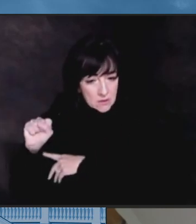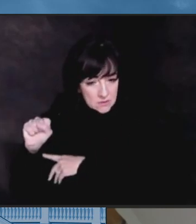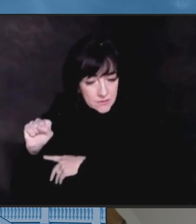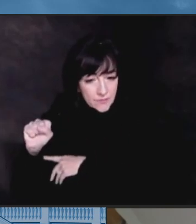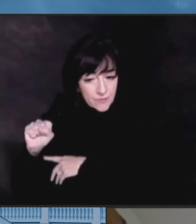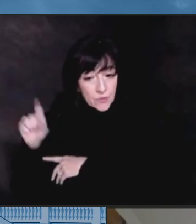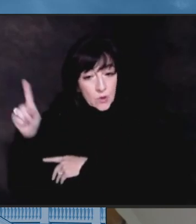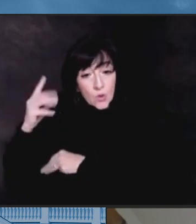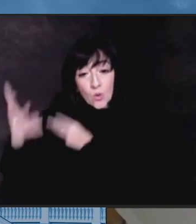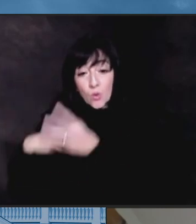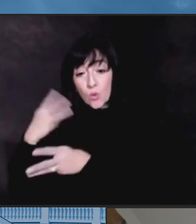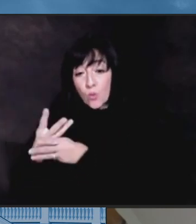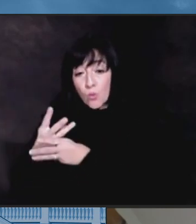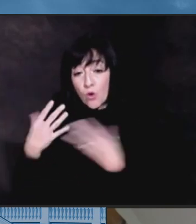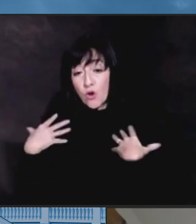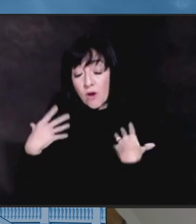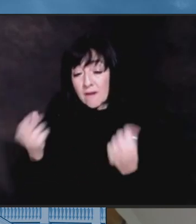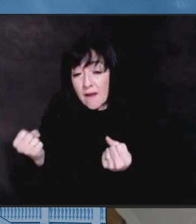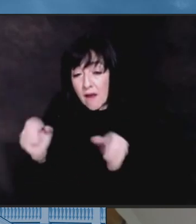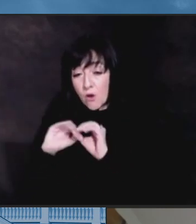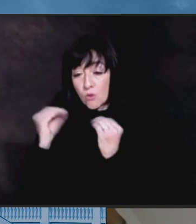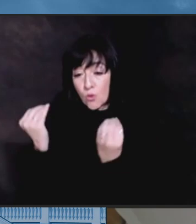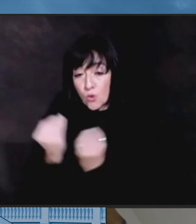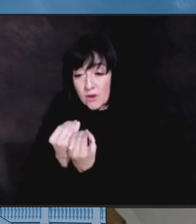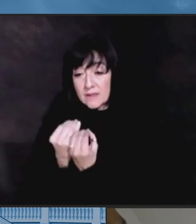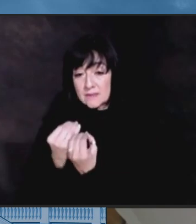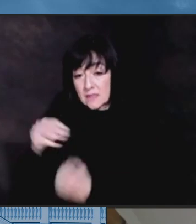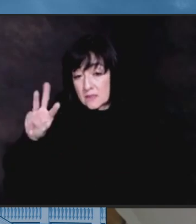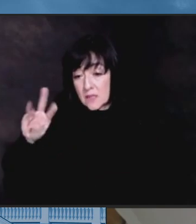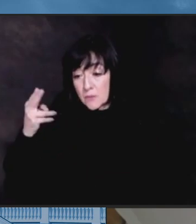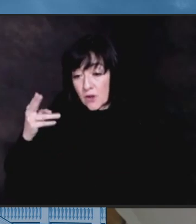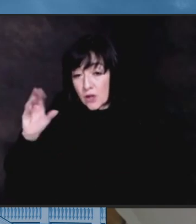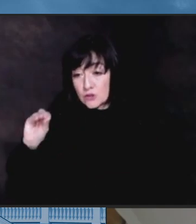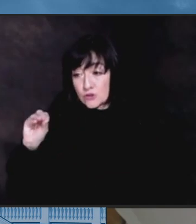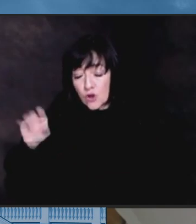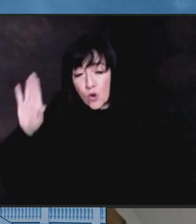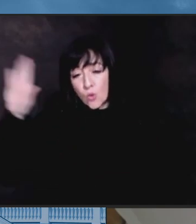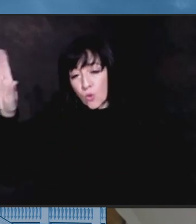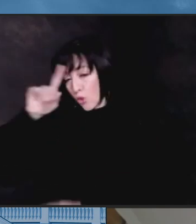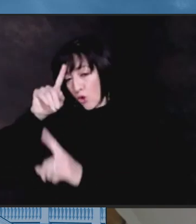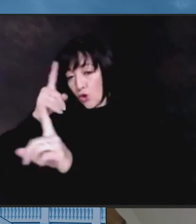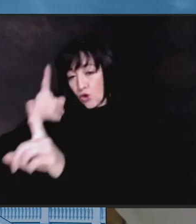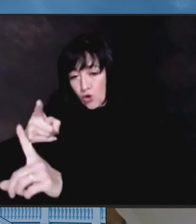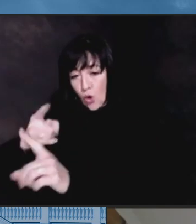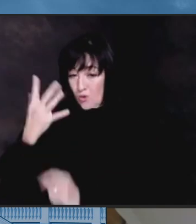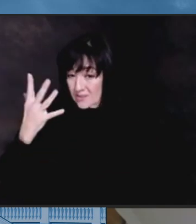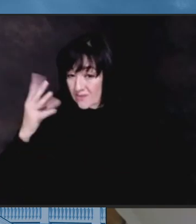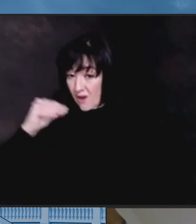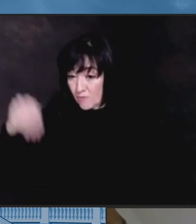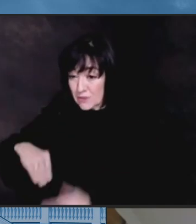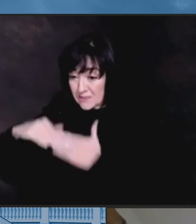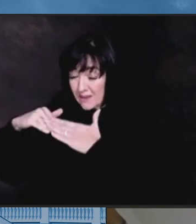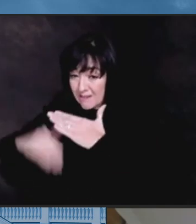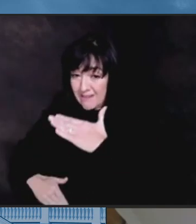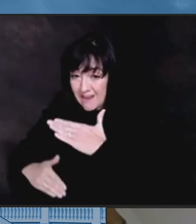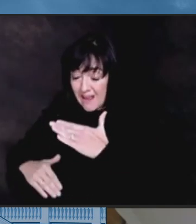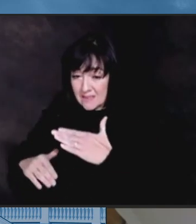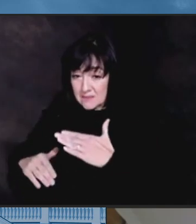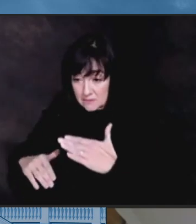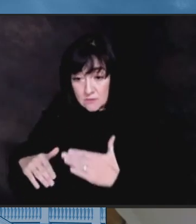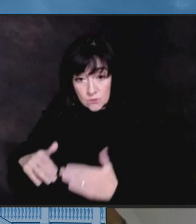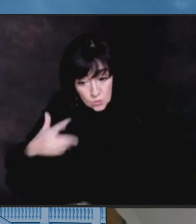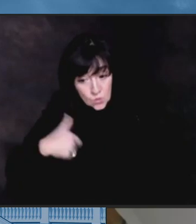is for 5%. And less than 5%. And we, earlier in the summer, we were down